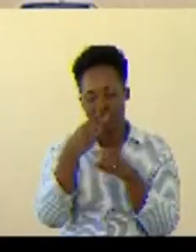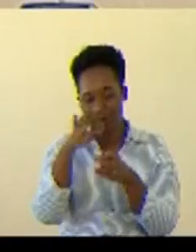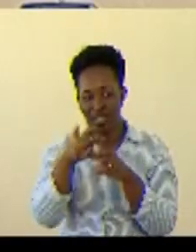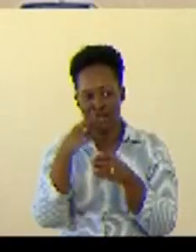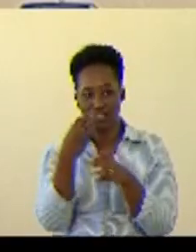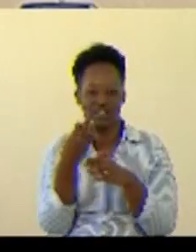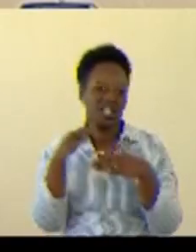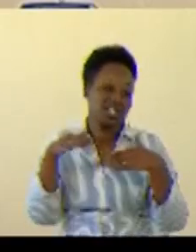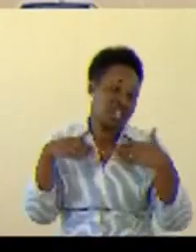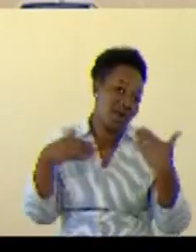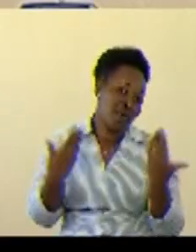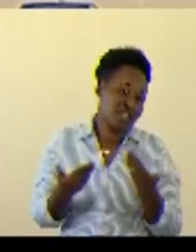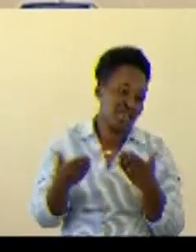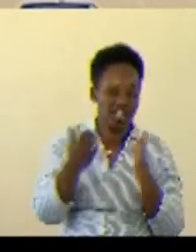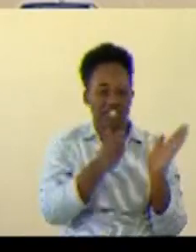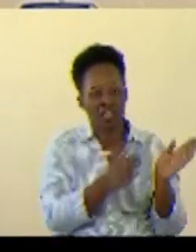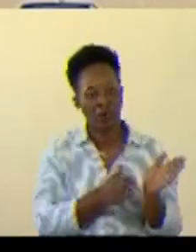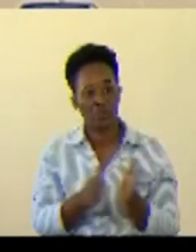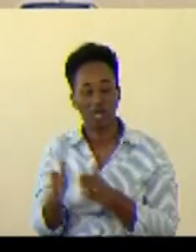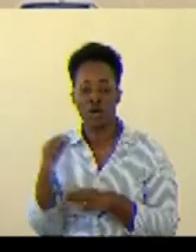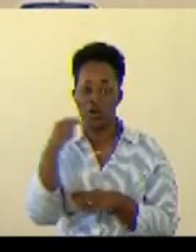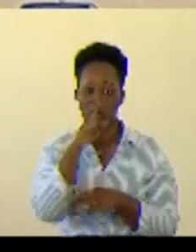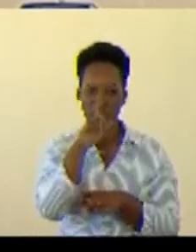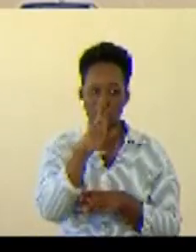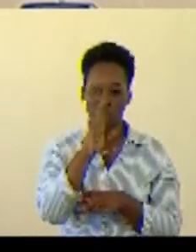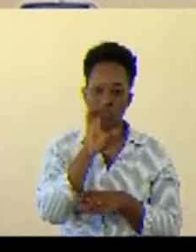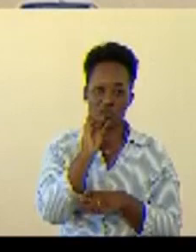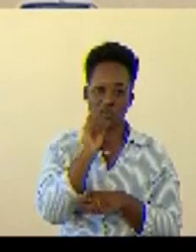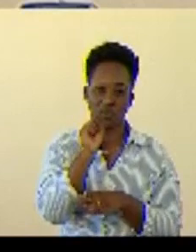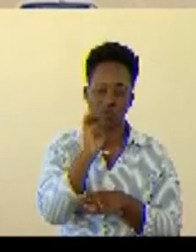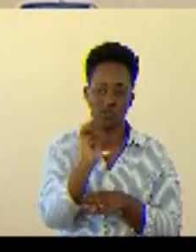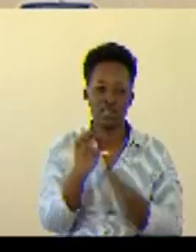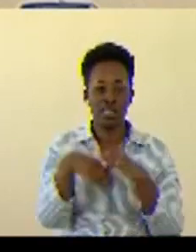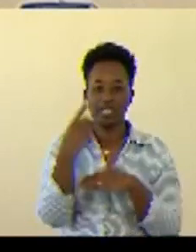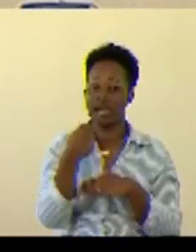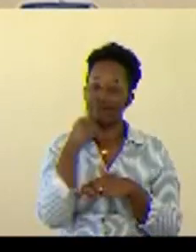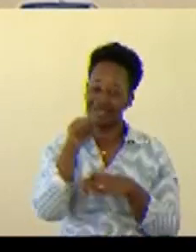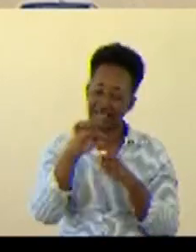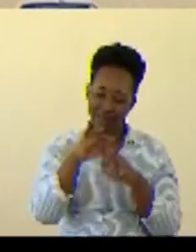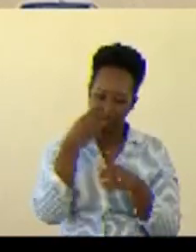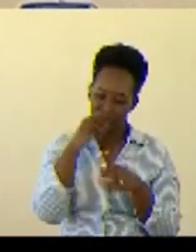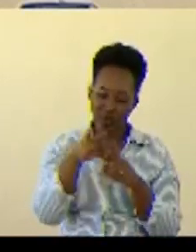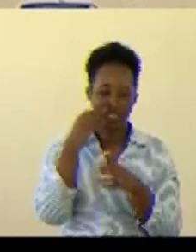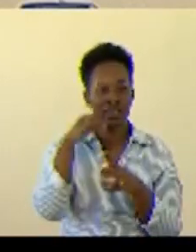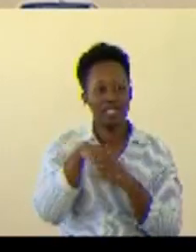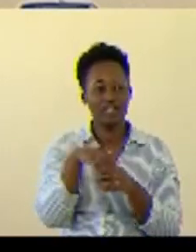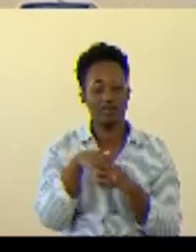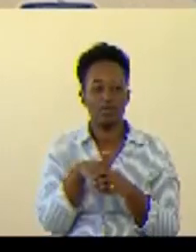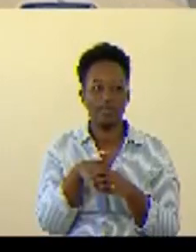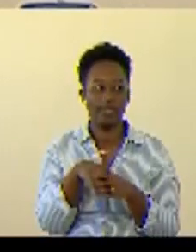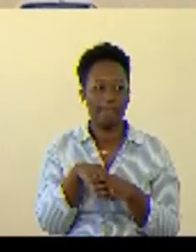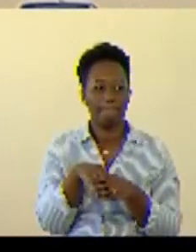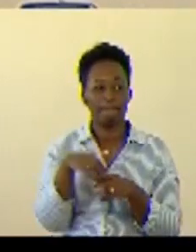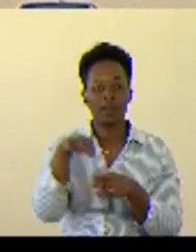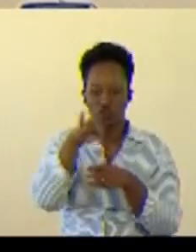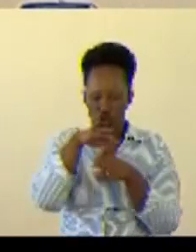starch, prepared glucose, and I say that biscuit contains reducing sugars.